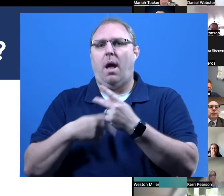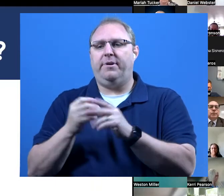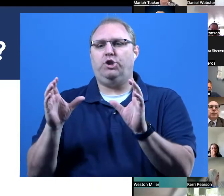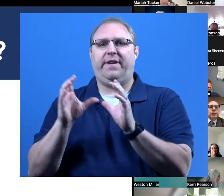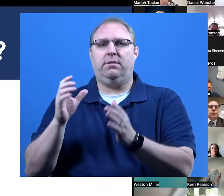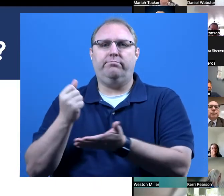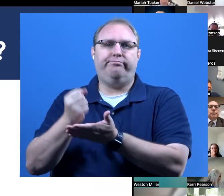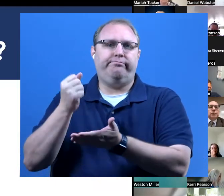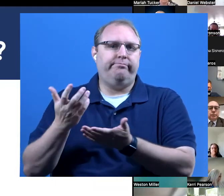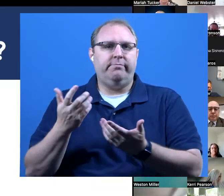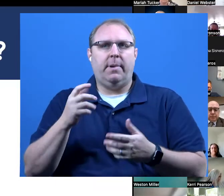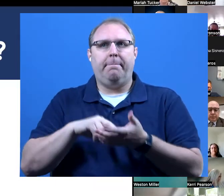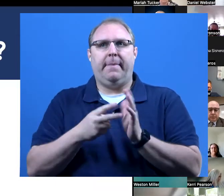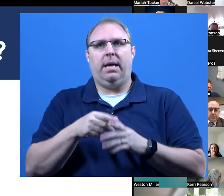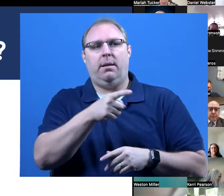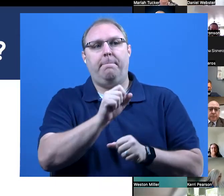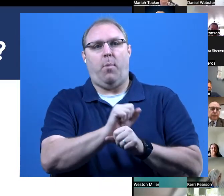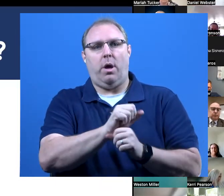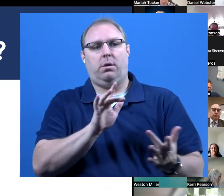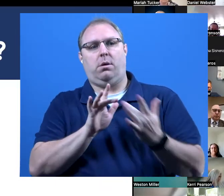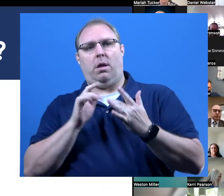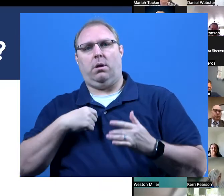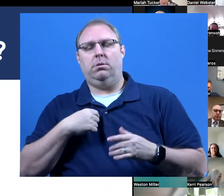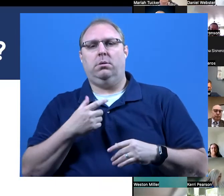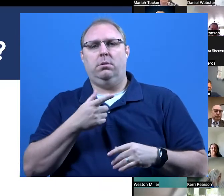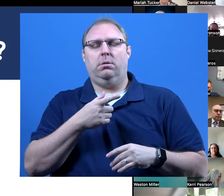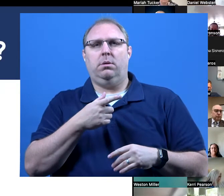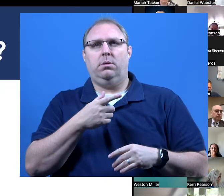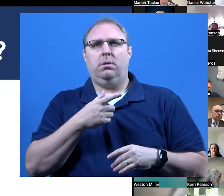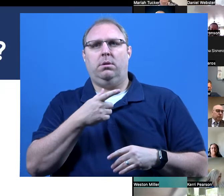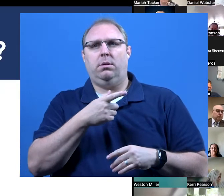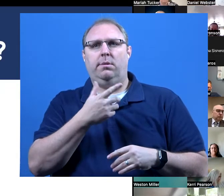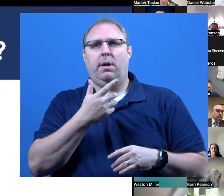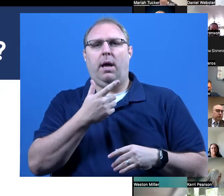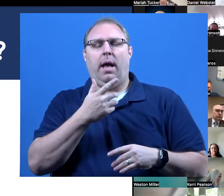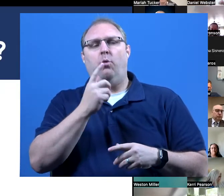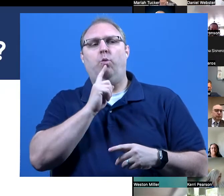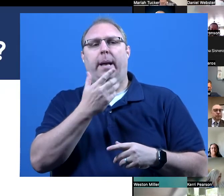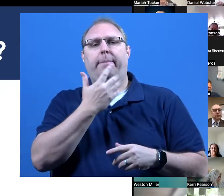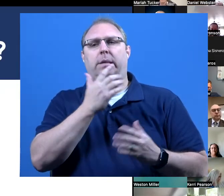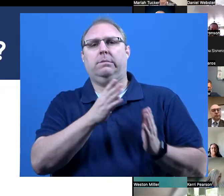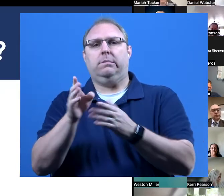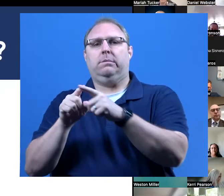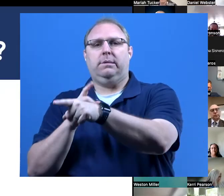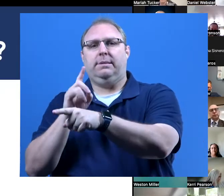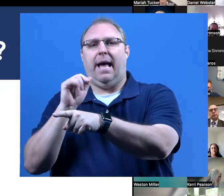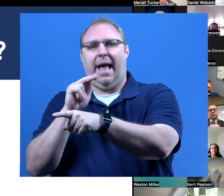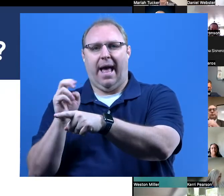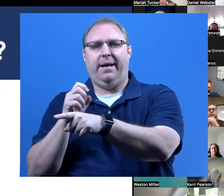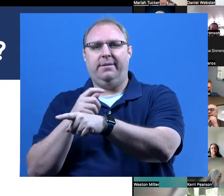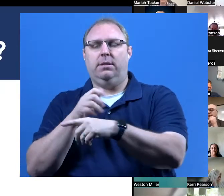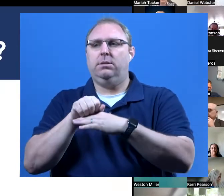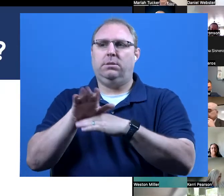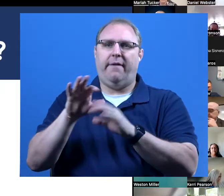I. They would then send them a form that then helps work with their doctor to determine if there is